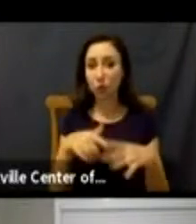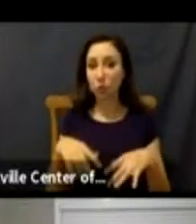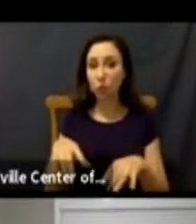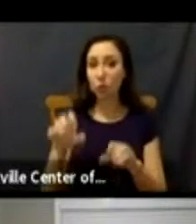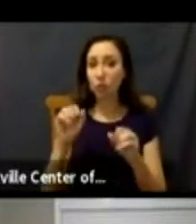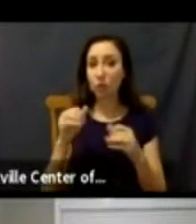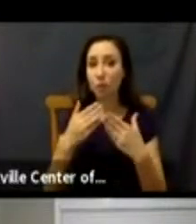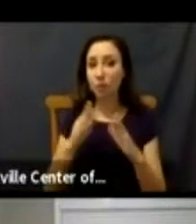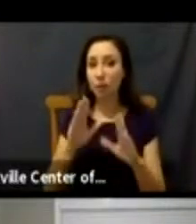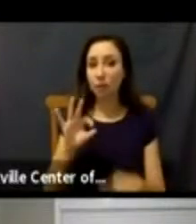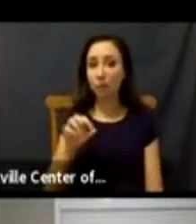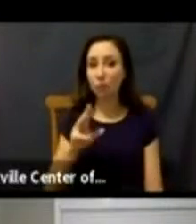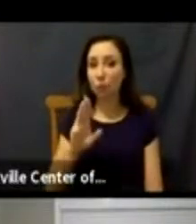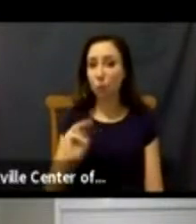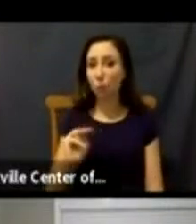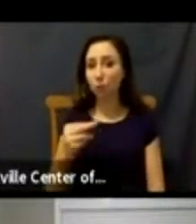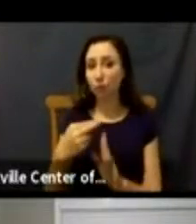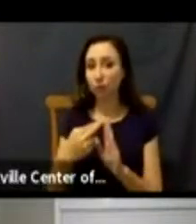forum rules, then,